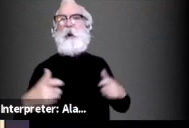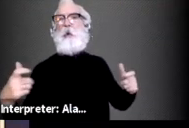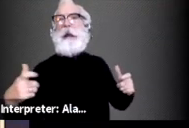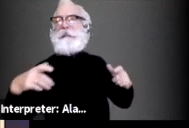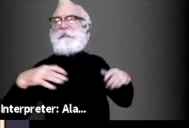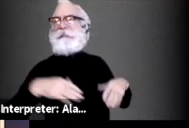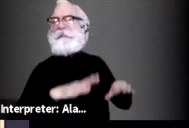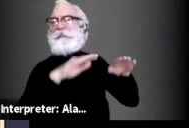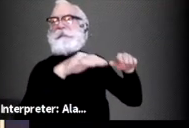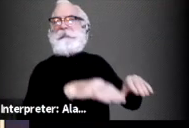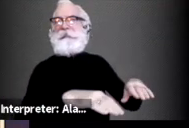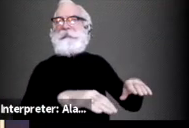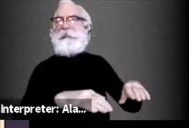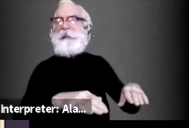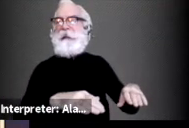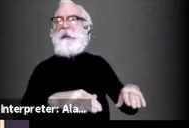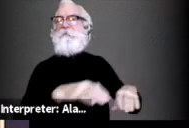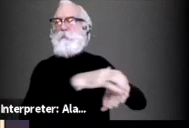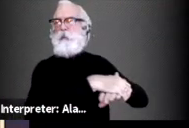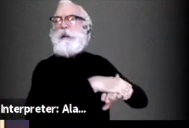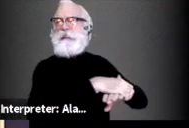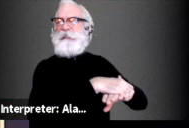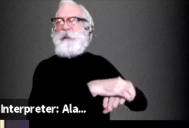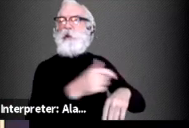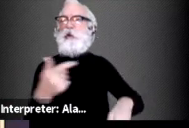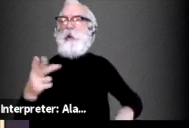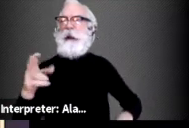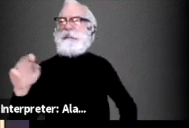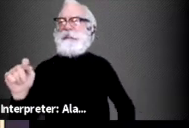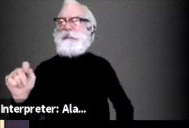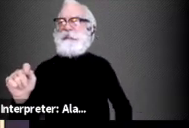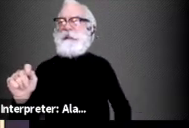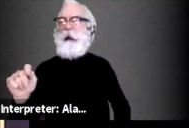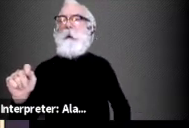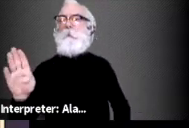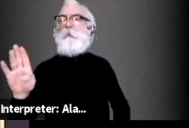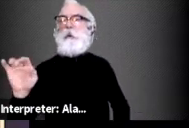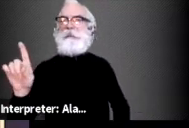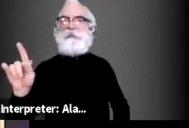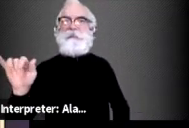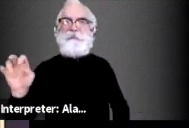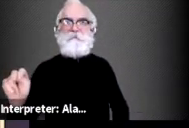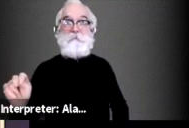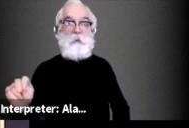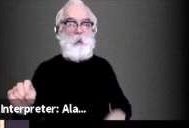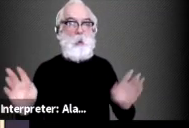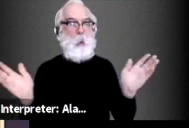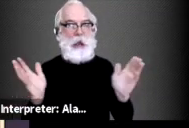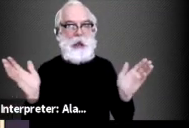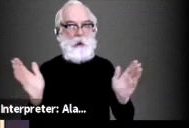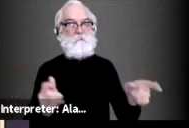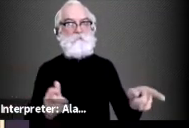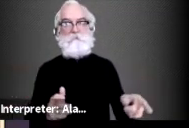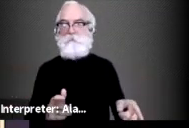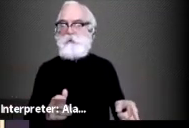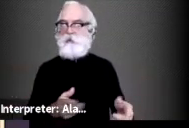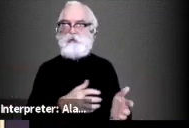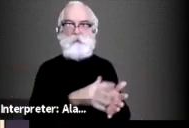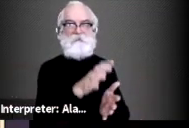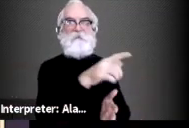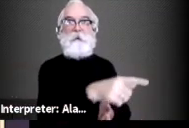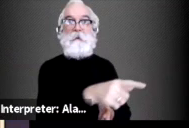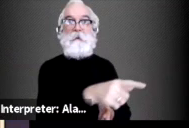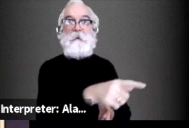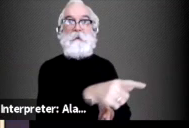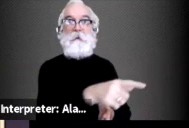no punches. The Dutch gave shelter to Jones in 1779, which caused an uproar in Britain